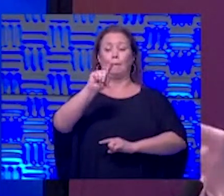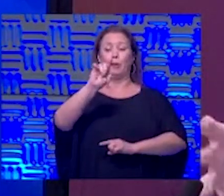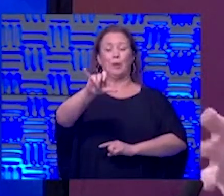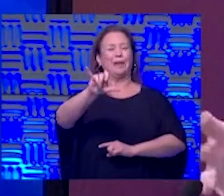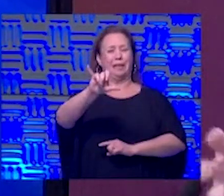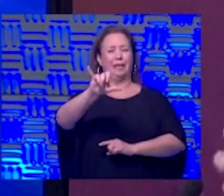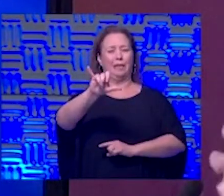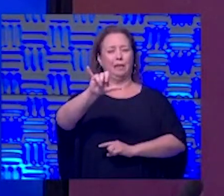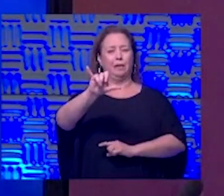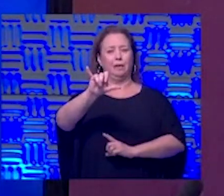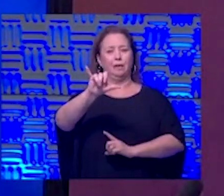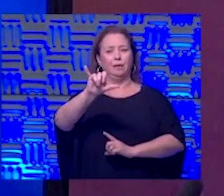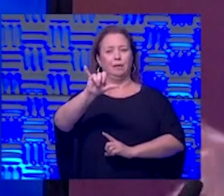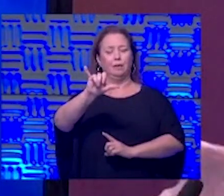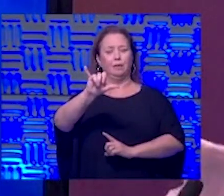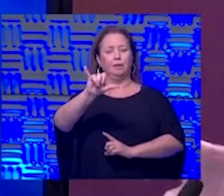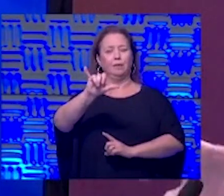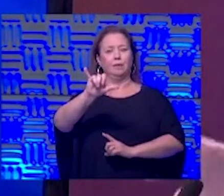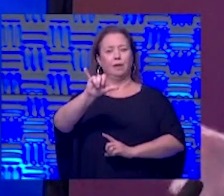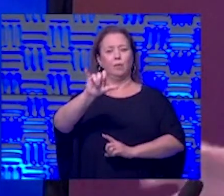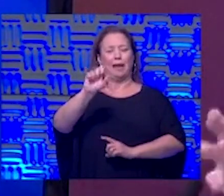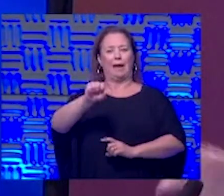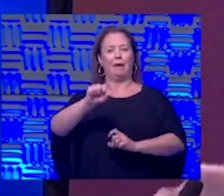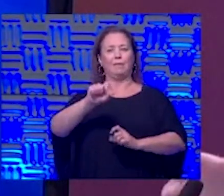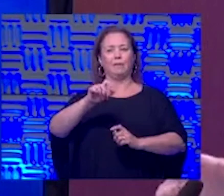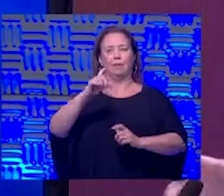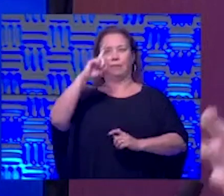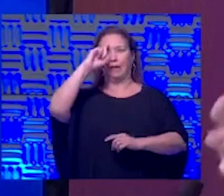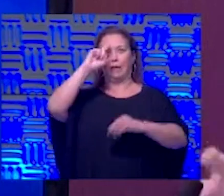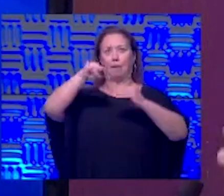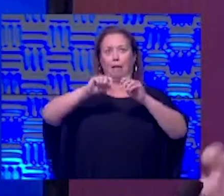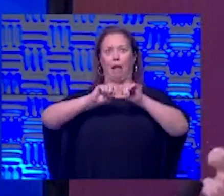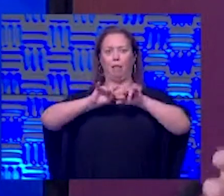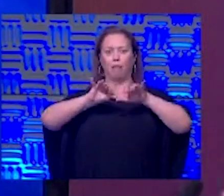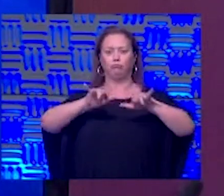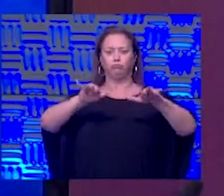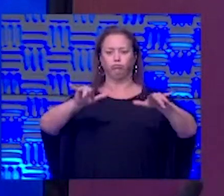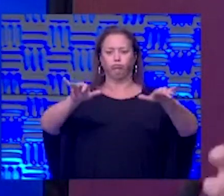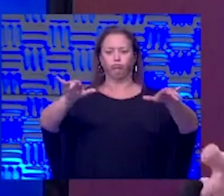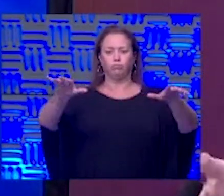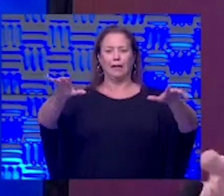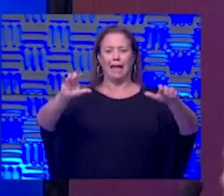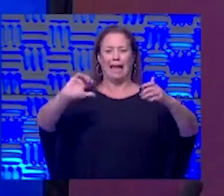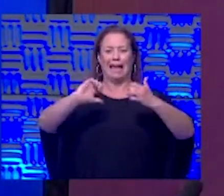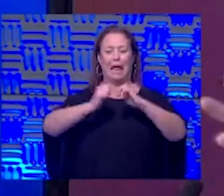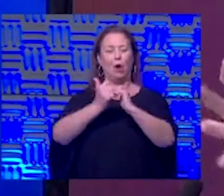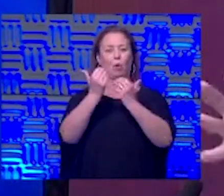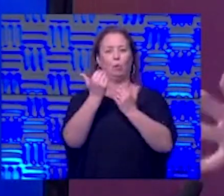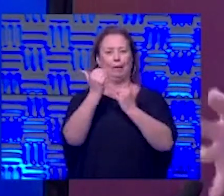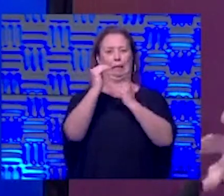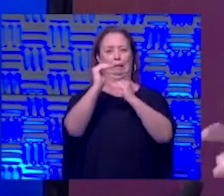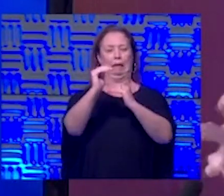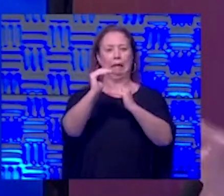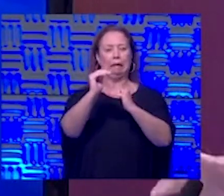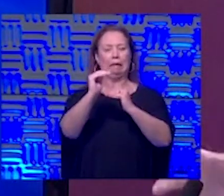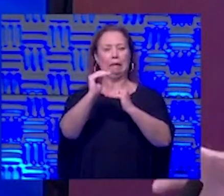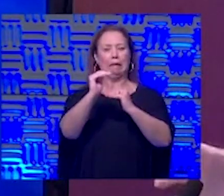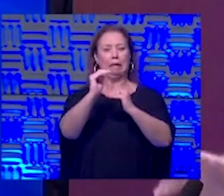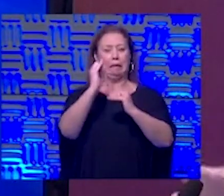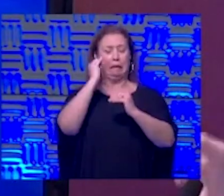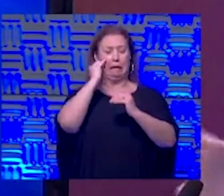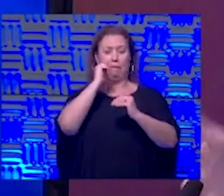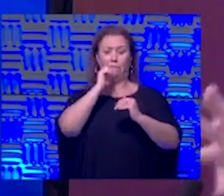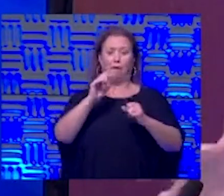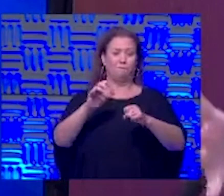about how wide that web of interactions is. Right. And how do we contain it? What's the level of, if not